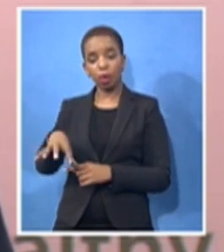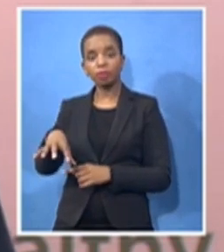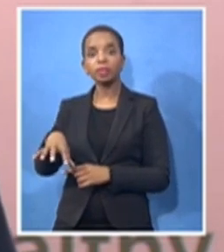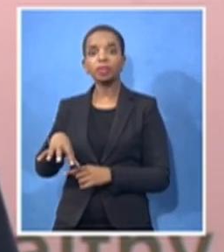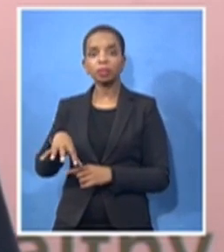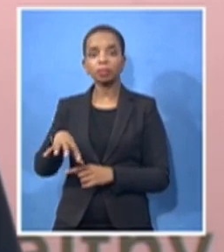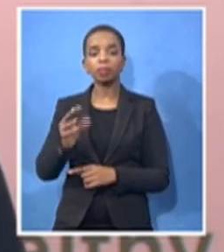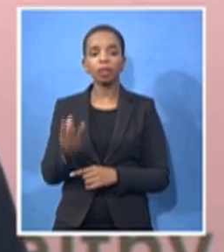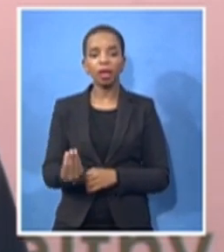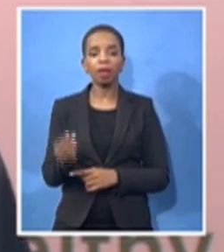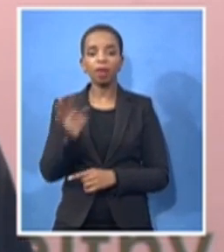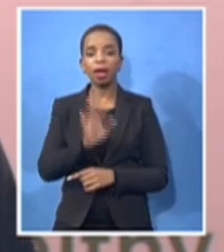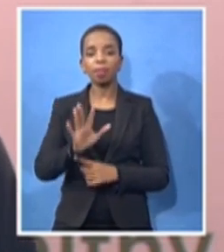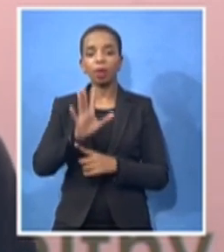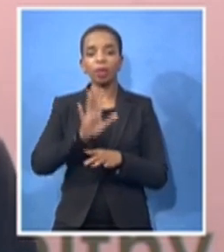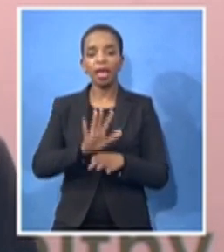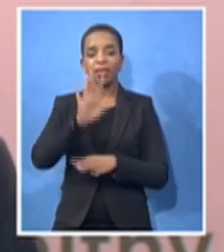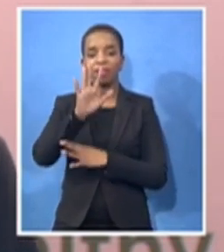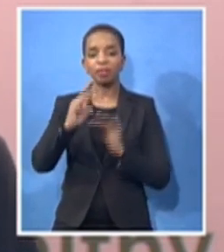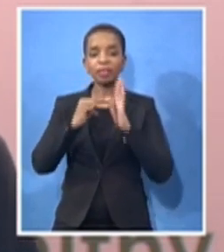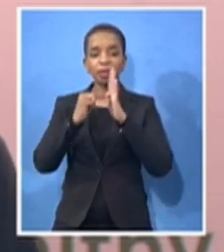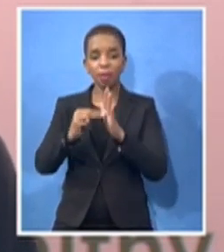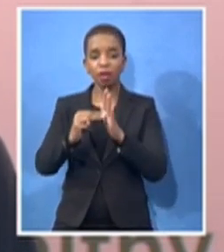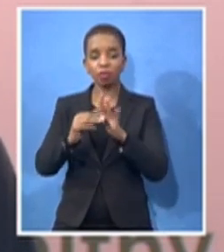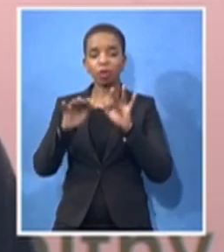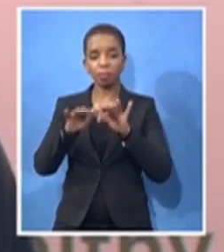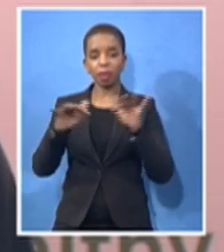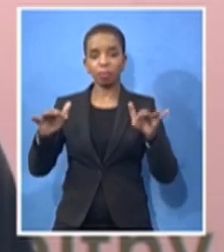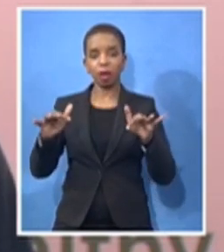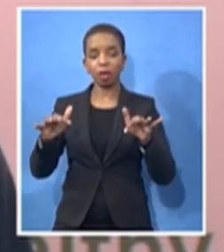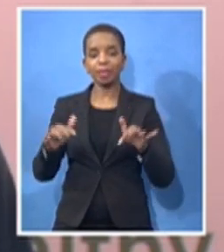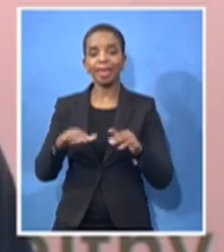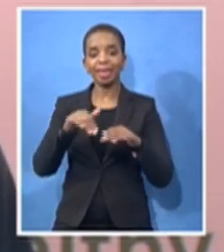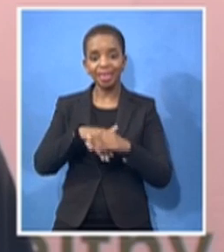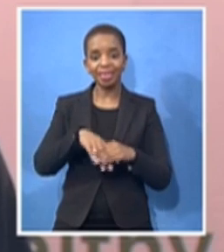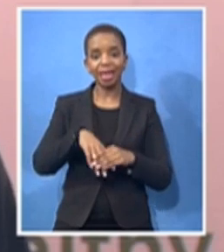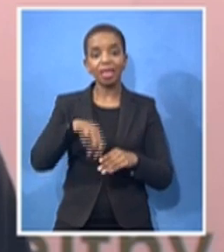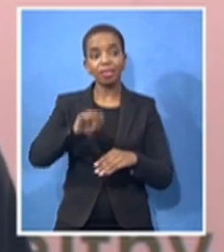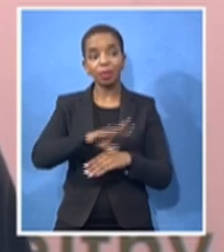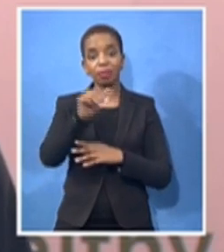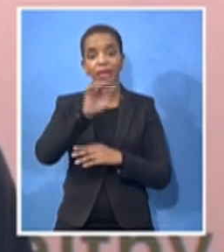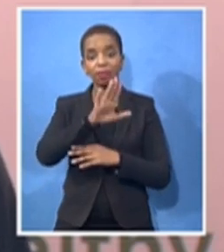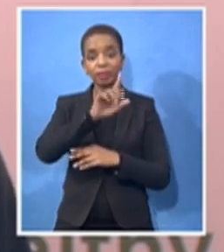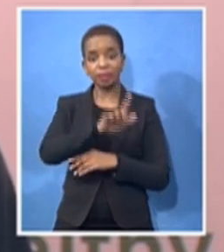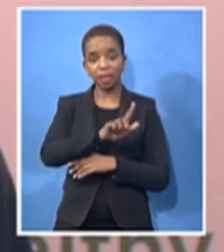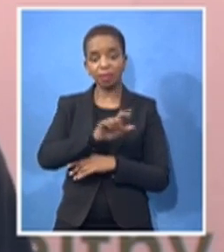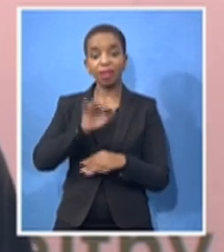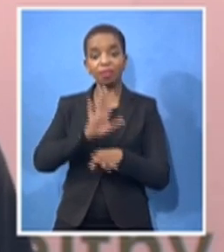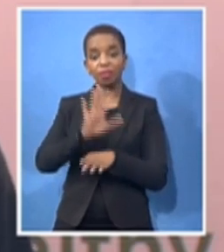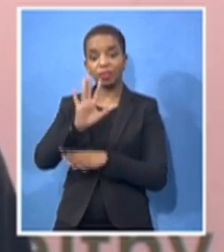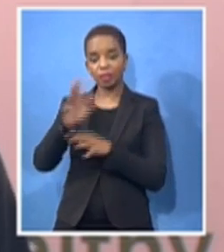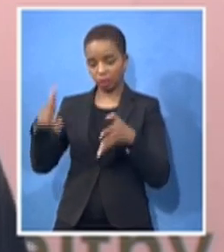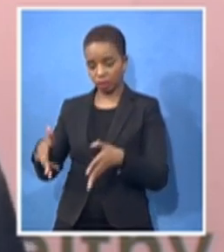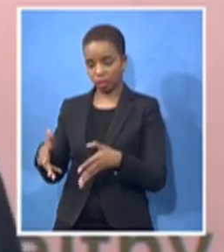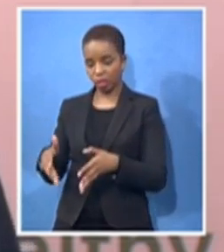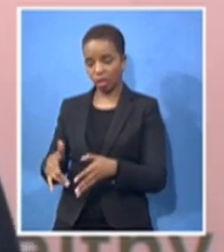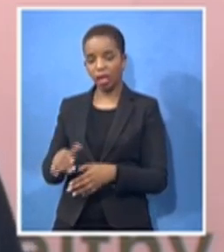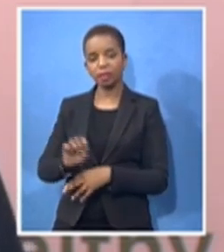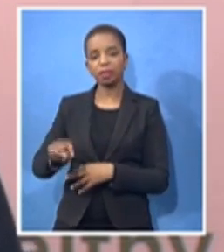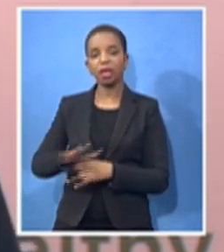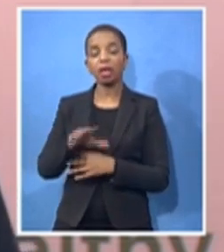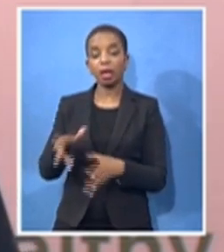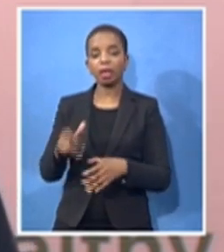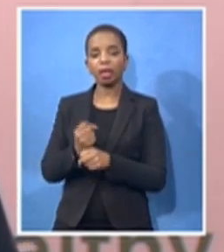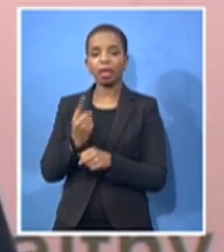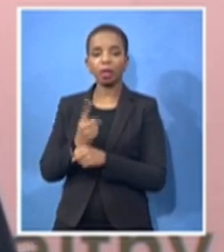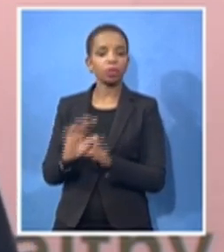57 million people in South Africa, that it made sense that with all the traveling at